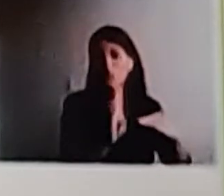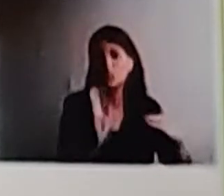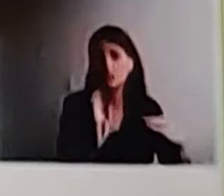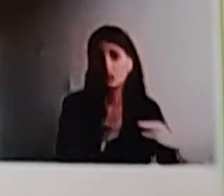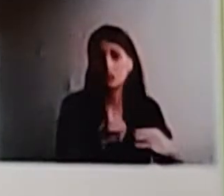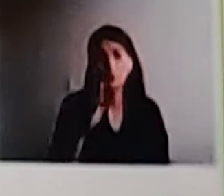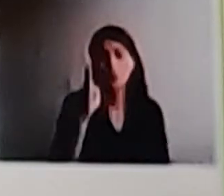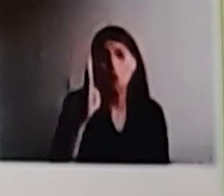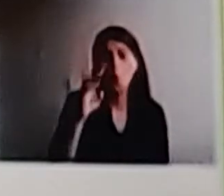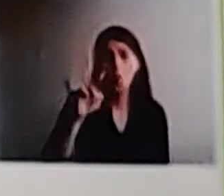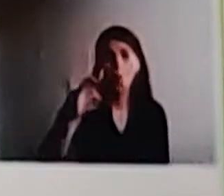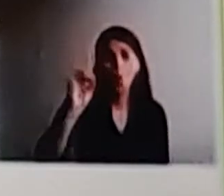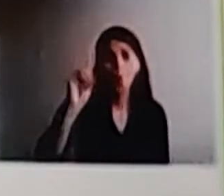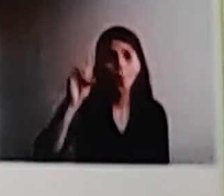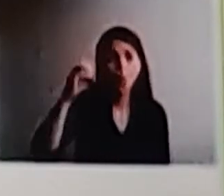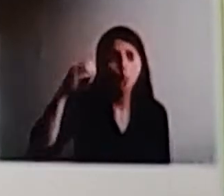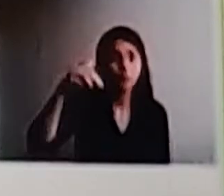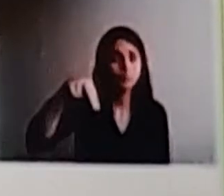accessible place.